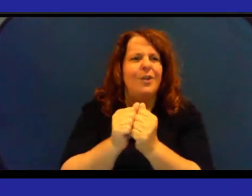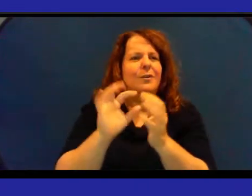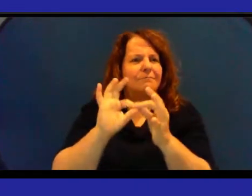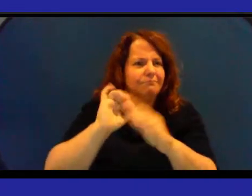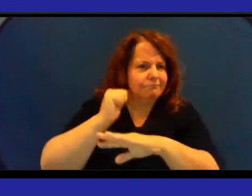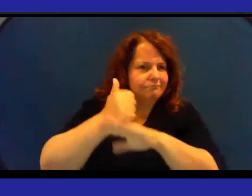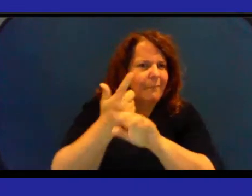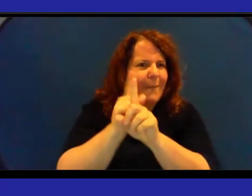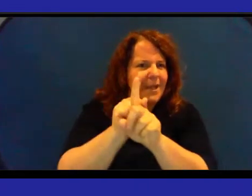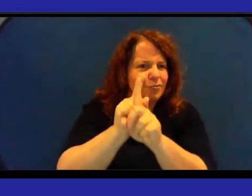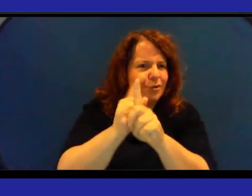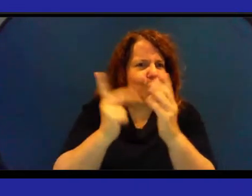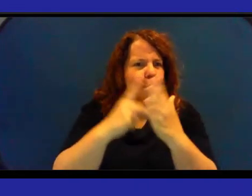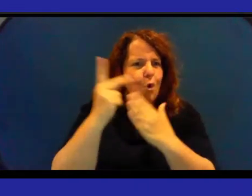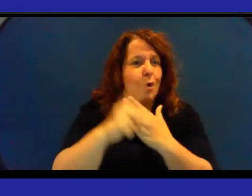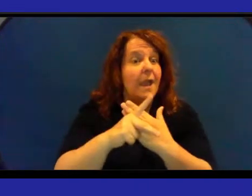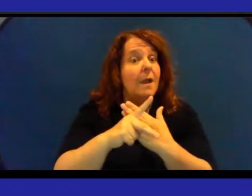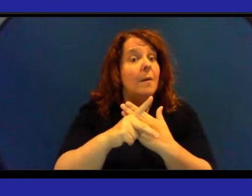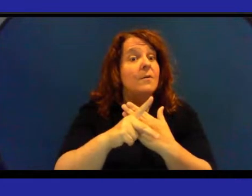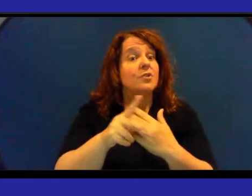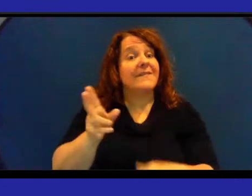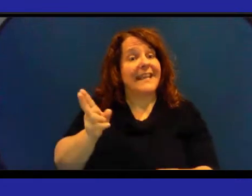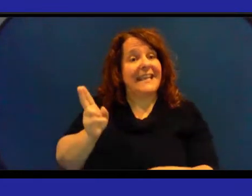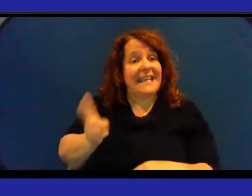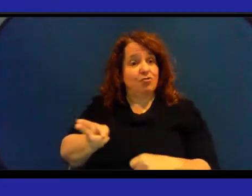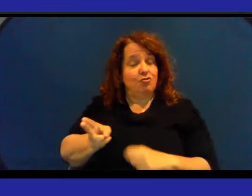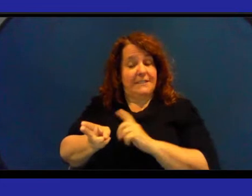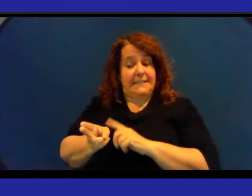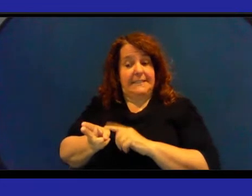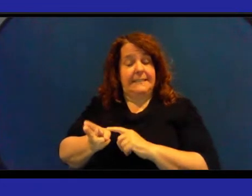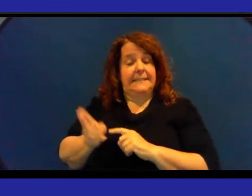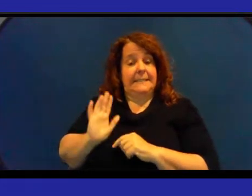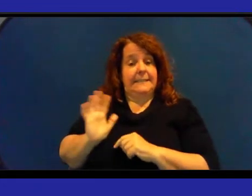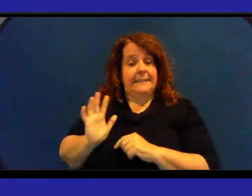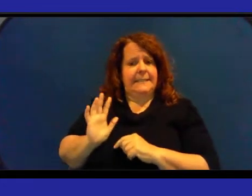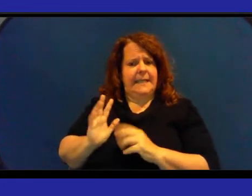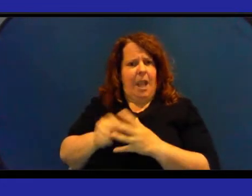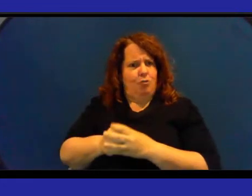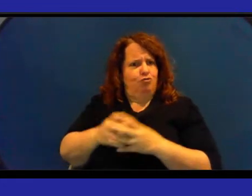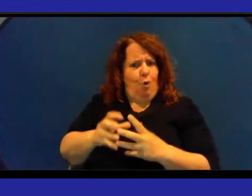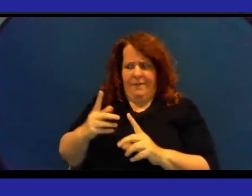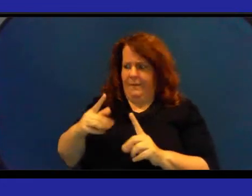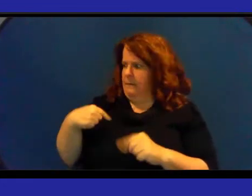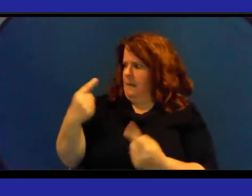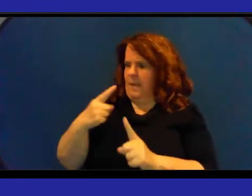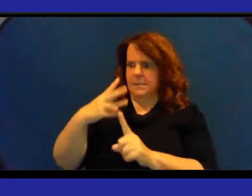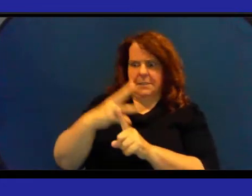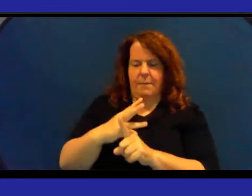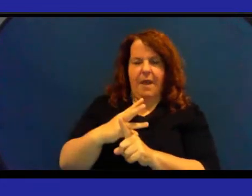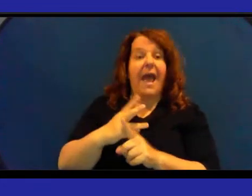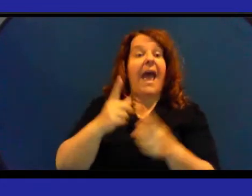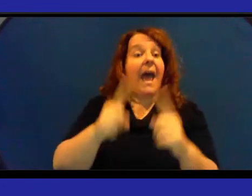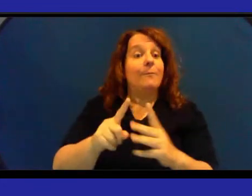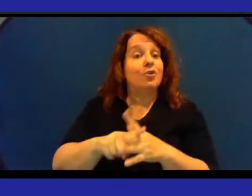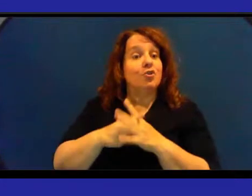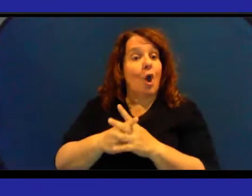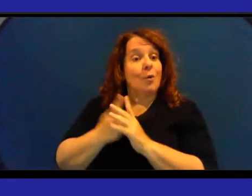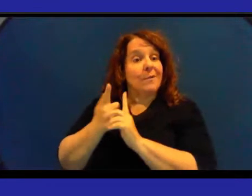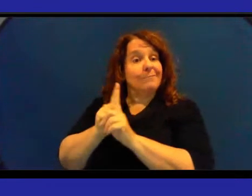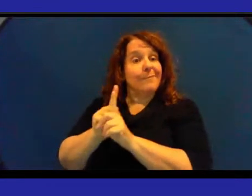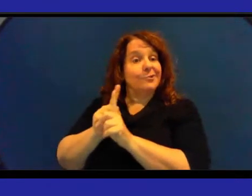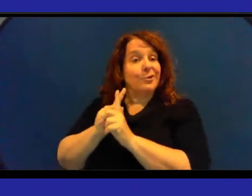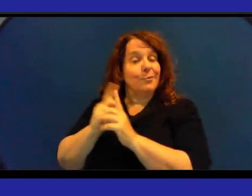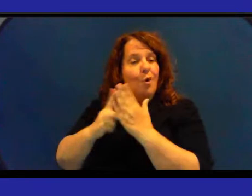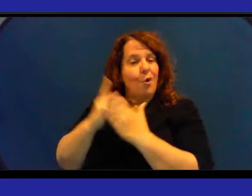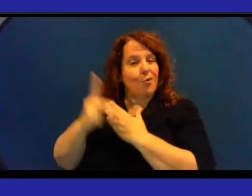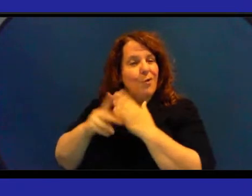just to give you a little history in terms of the growth that we've had just in the last 6 months, we started off with a mentoring program focusing on